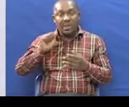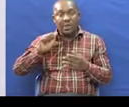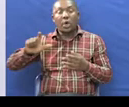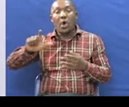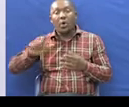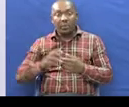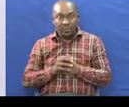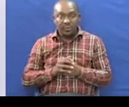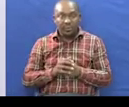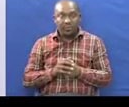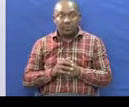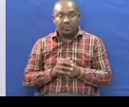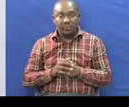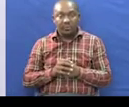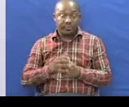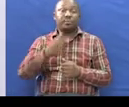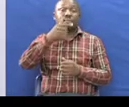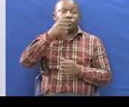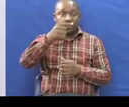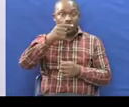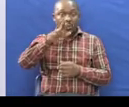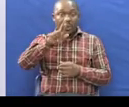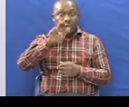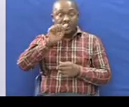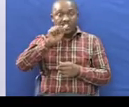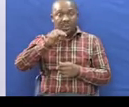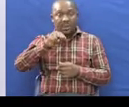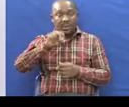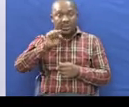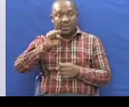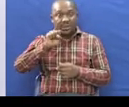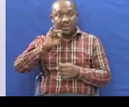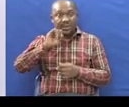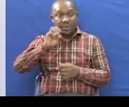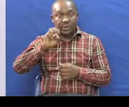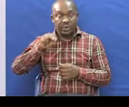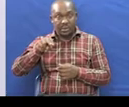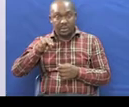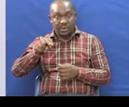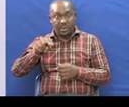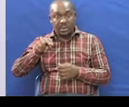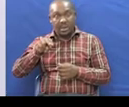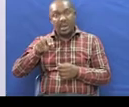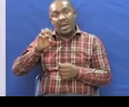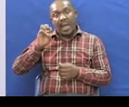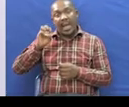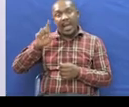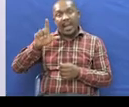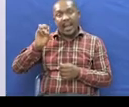transition elements are elements with partially filled D orbital. These have